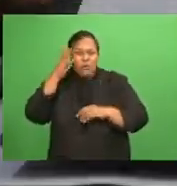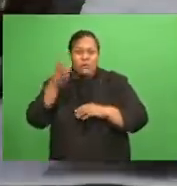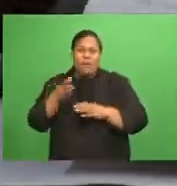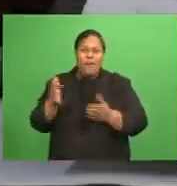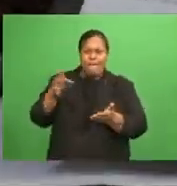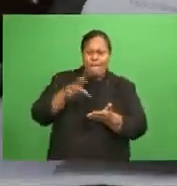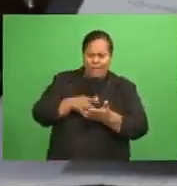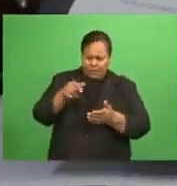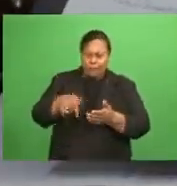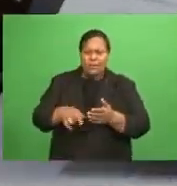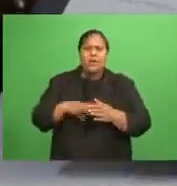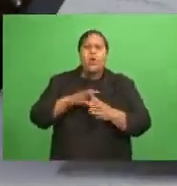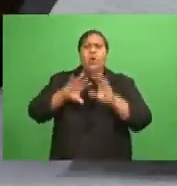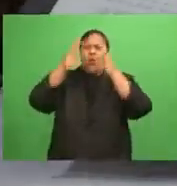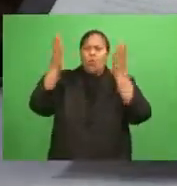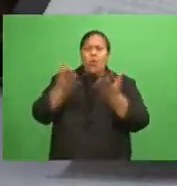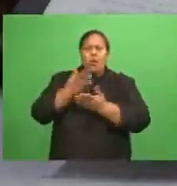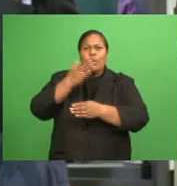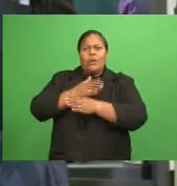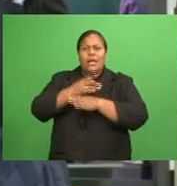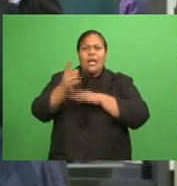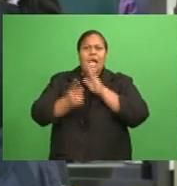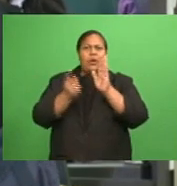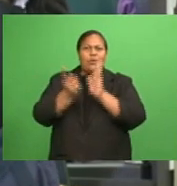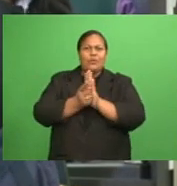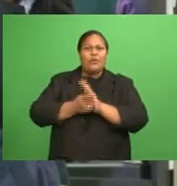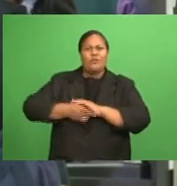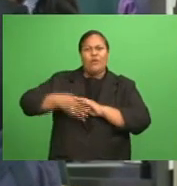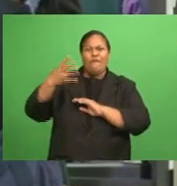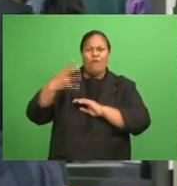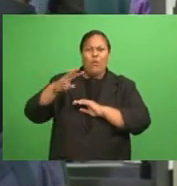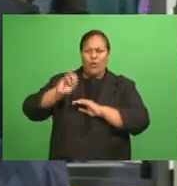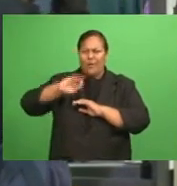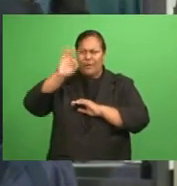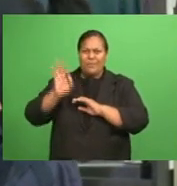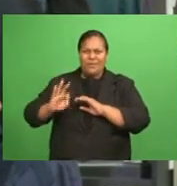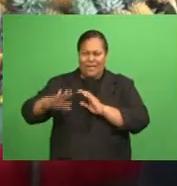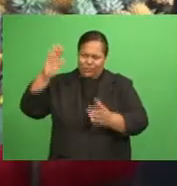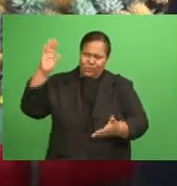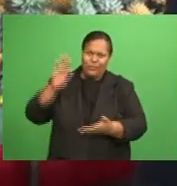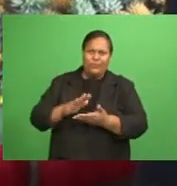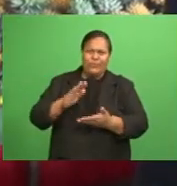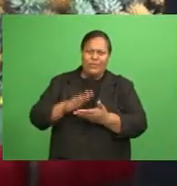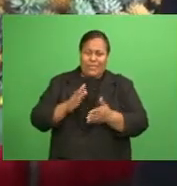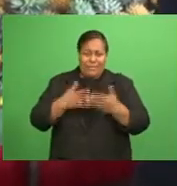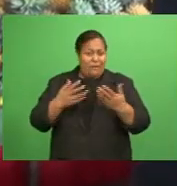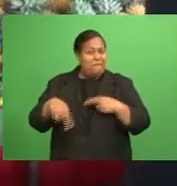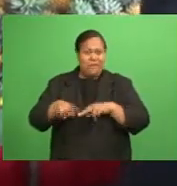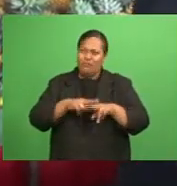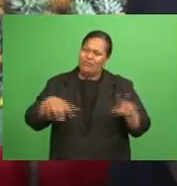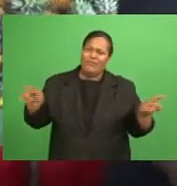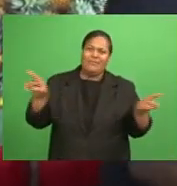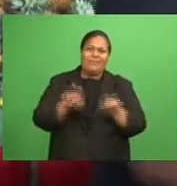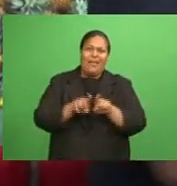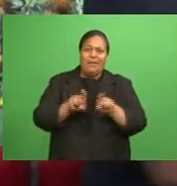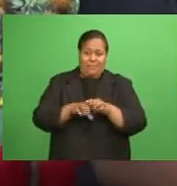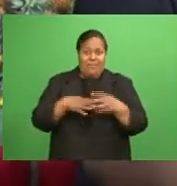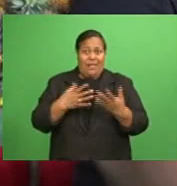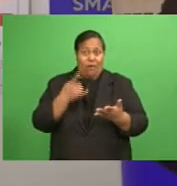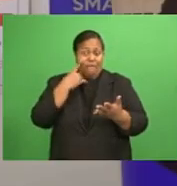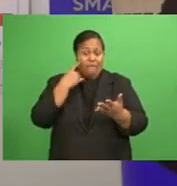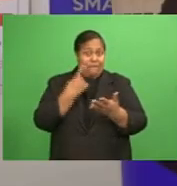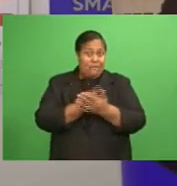working hours were down 14%. Fiji has not been spared, and the latest findings is a cause of major